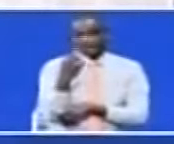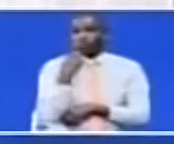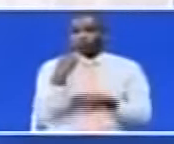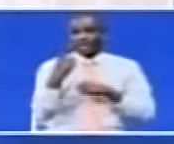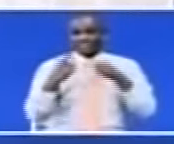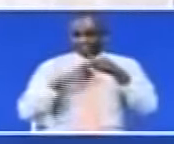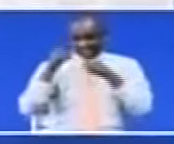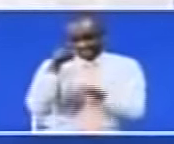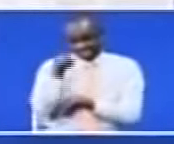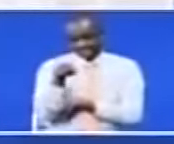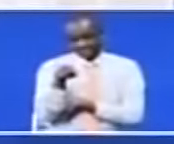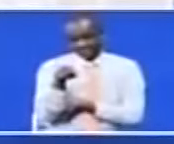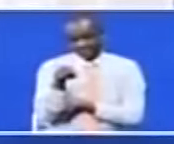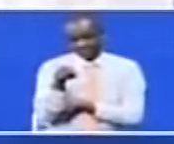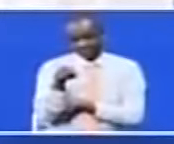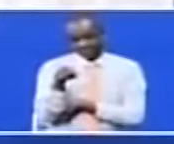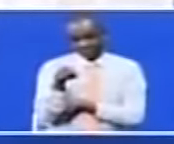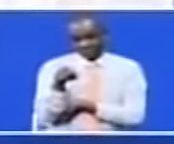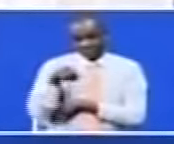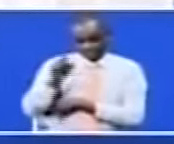170 hectares in 2009 to